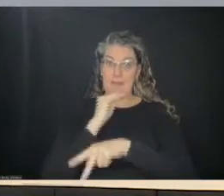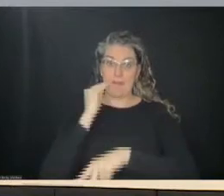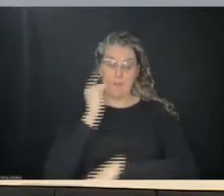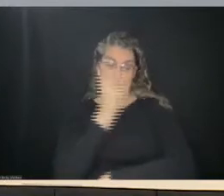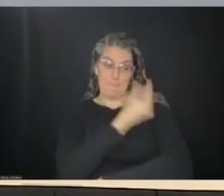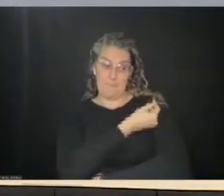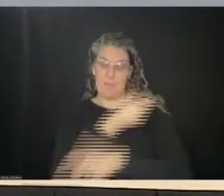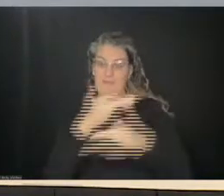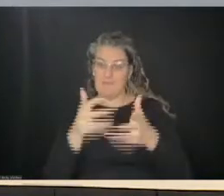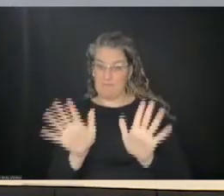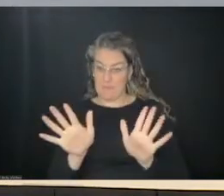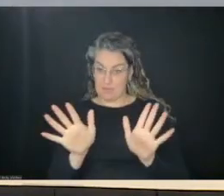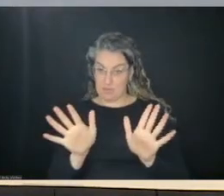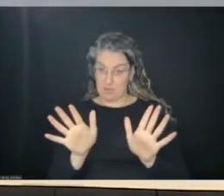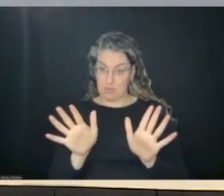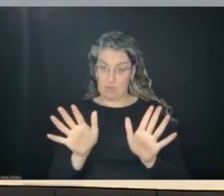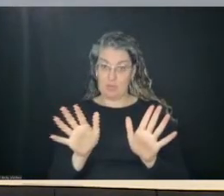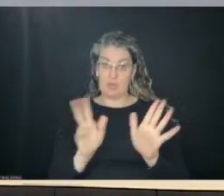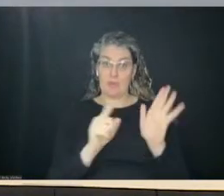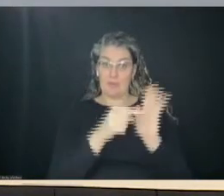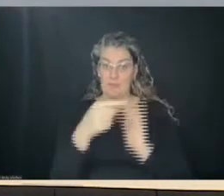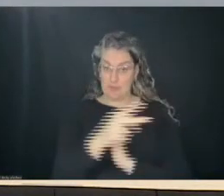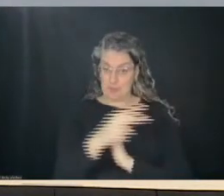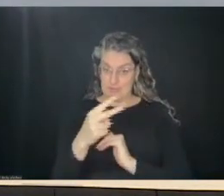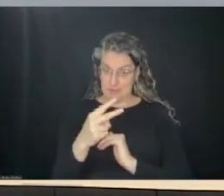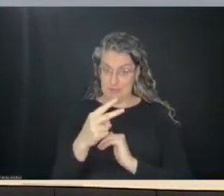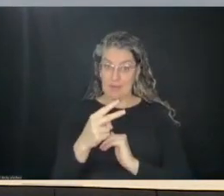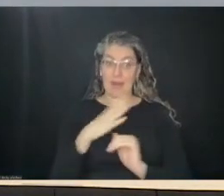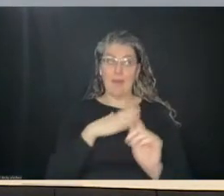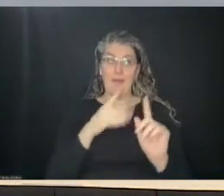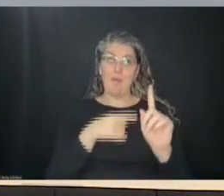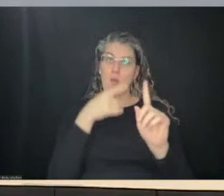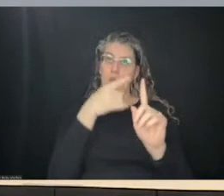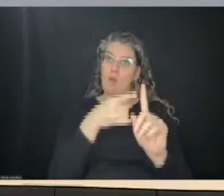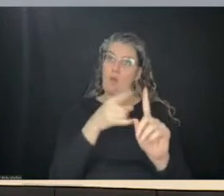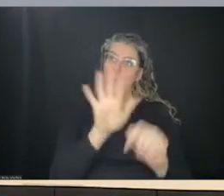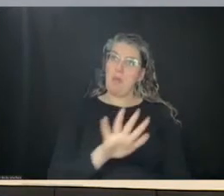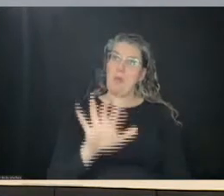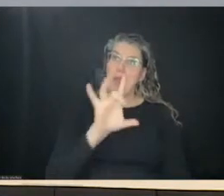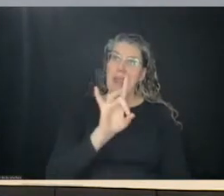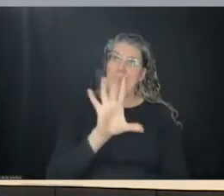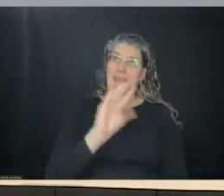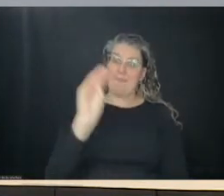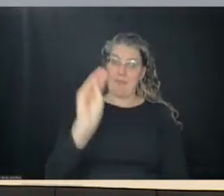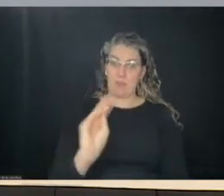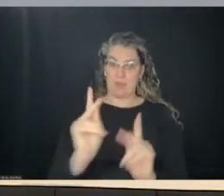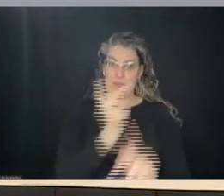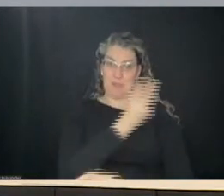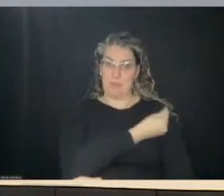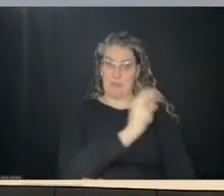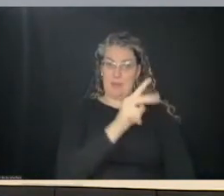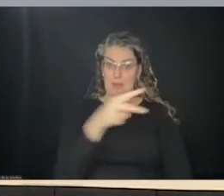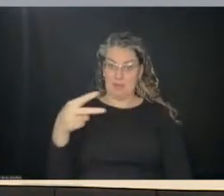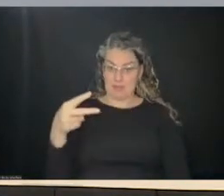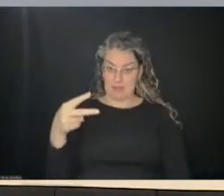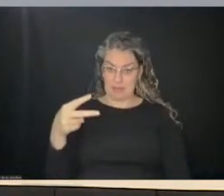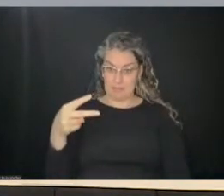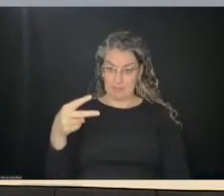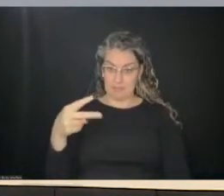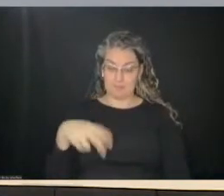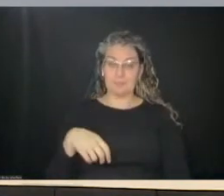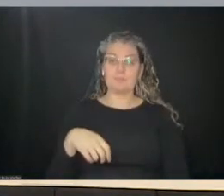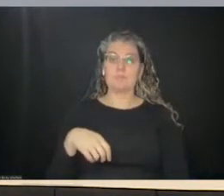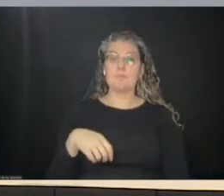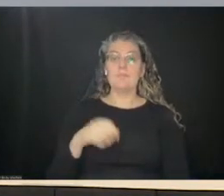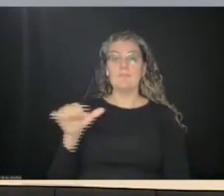And our objective was to achieve a coverage of at least 85%. In some long-term care and community